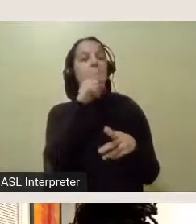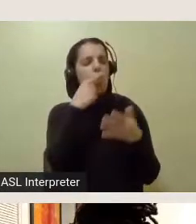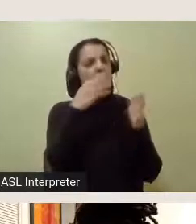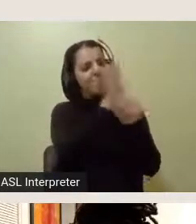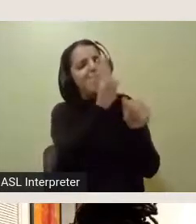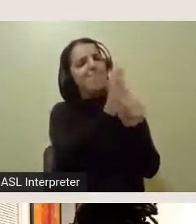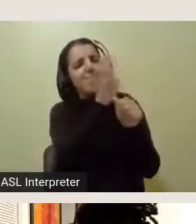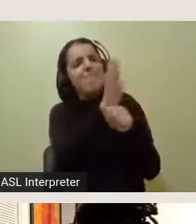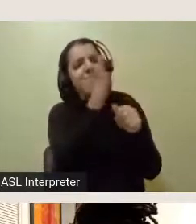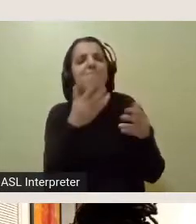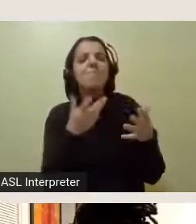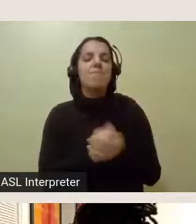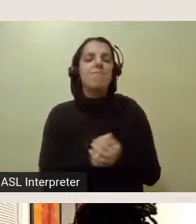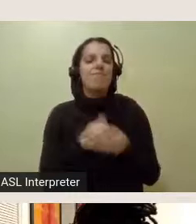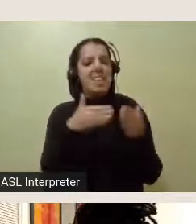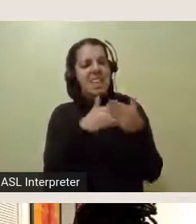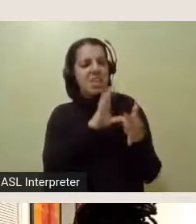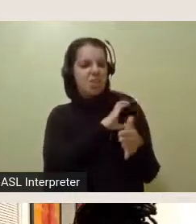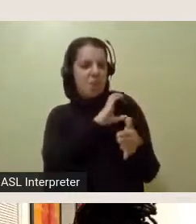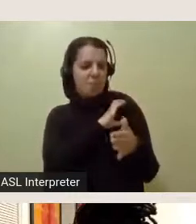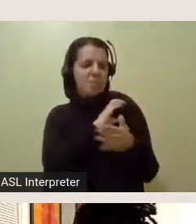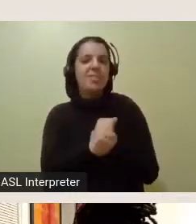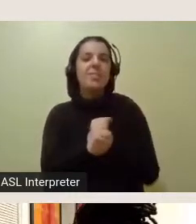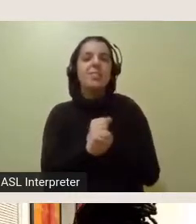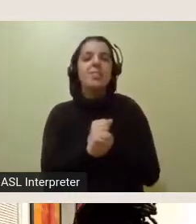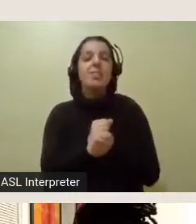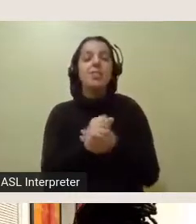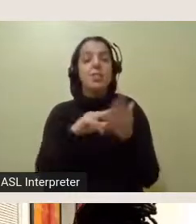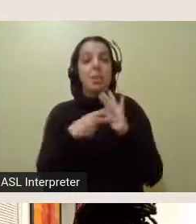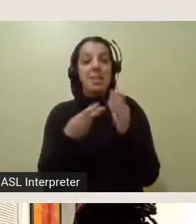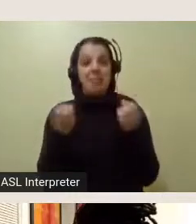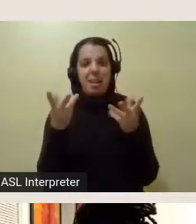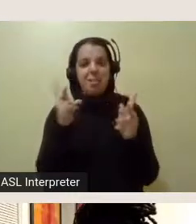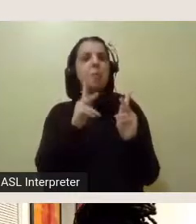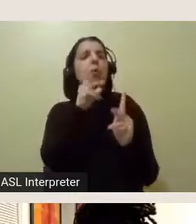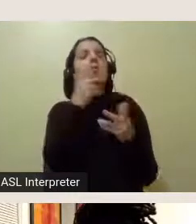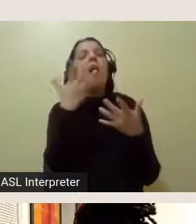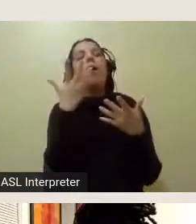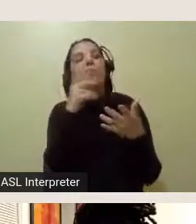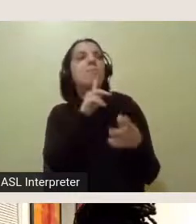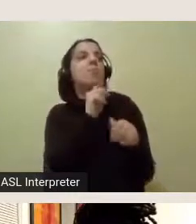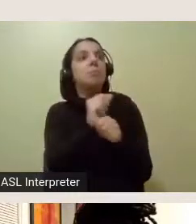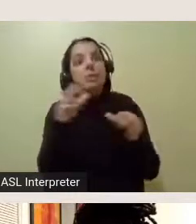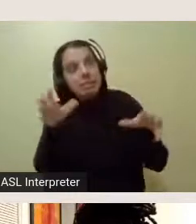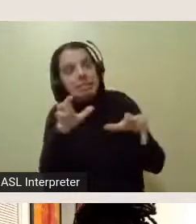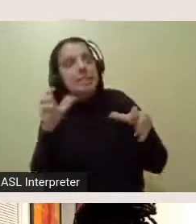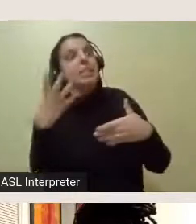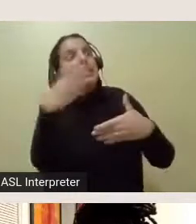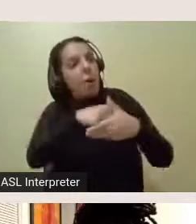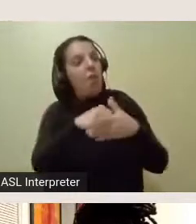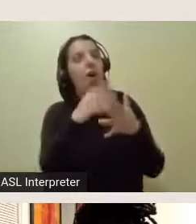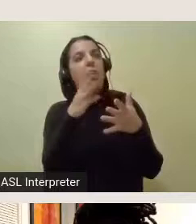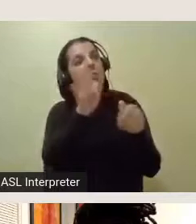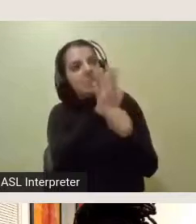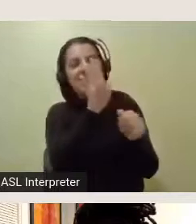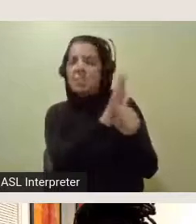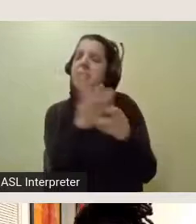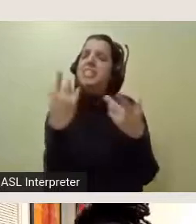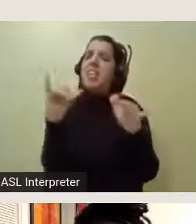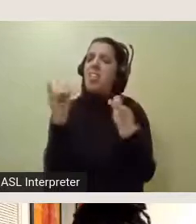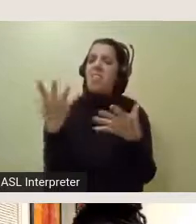know, the people that were not actively involved in the case also became a part of the conversation that you know, the audiences would